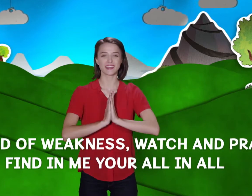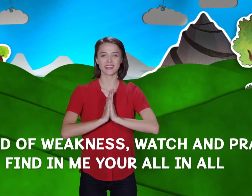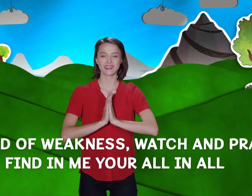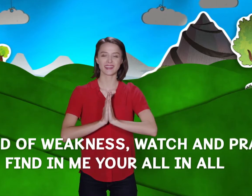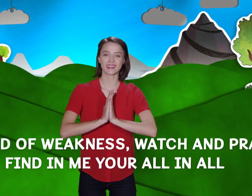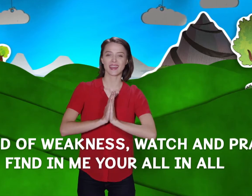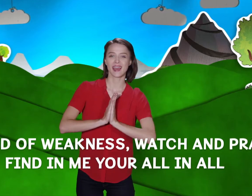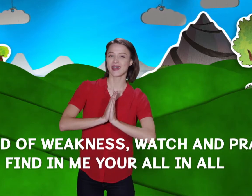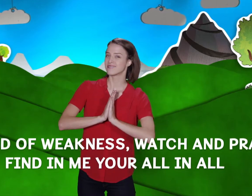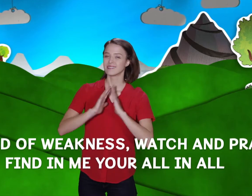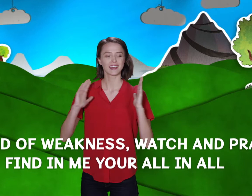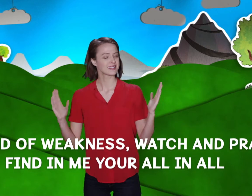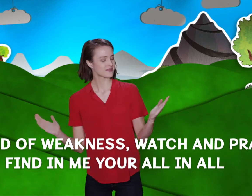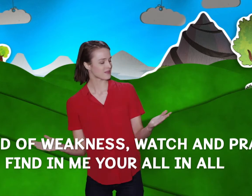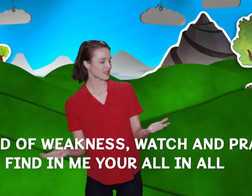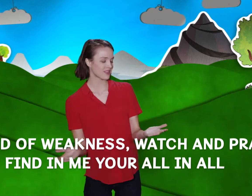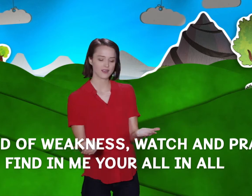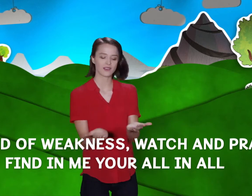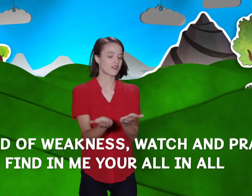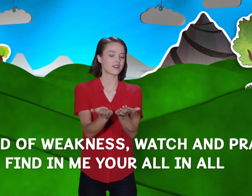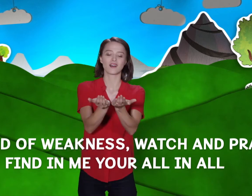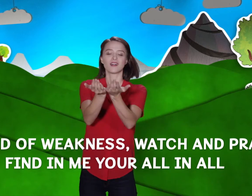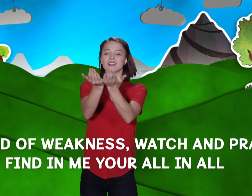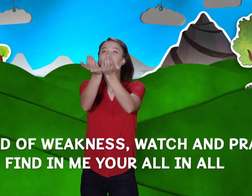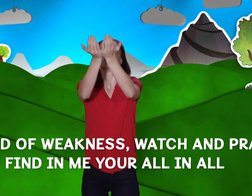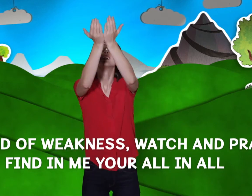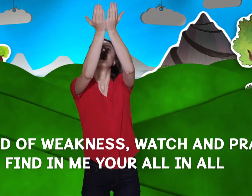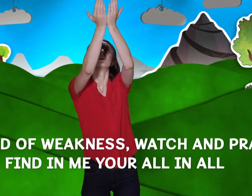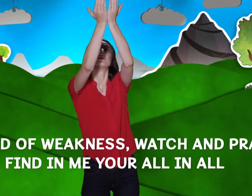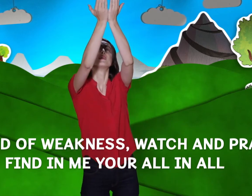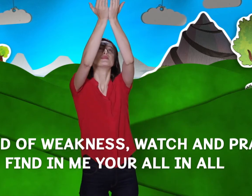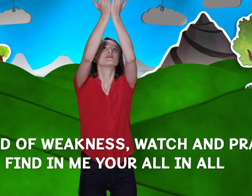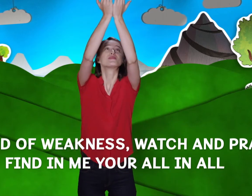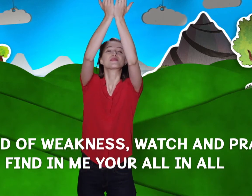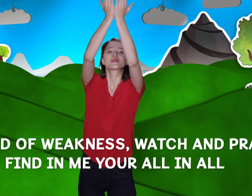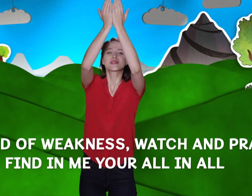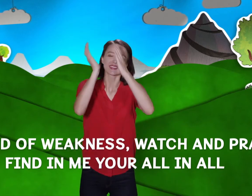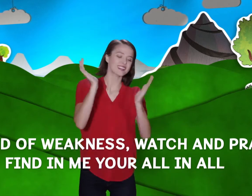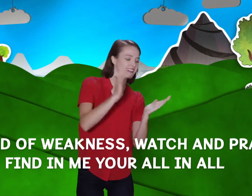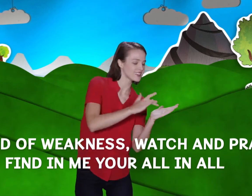and pray. Find in me your all in all.